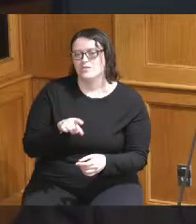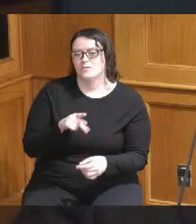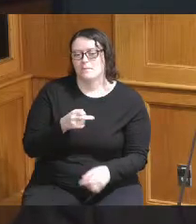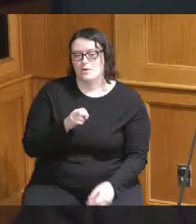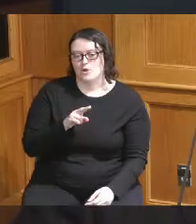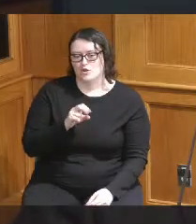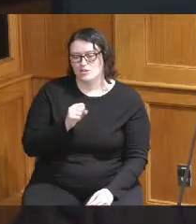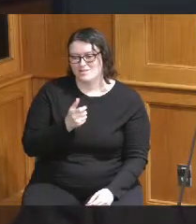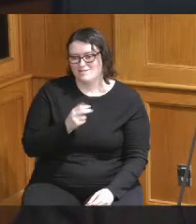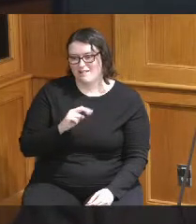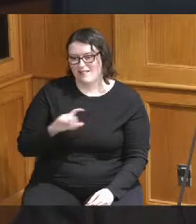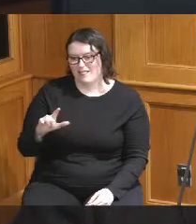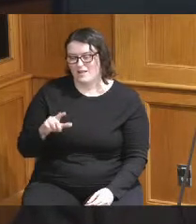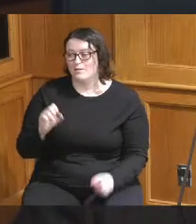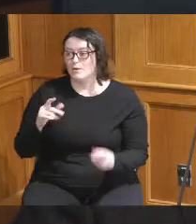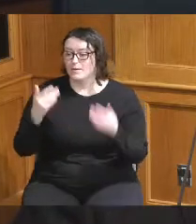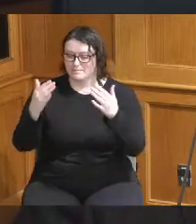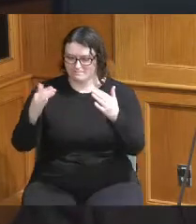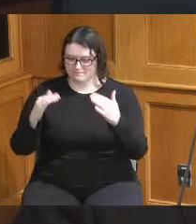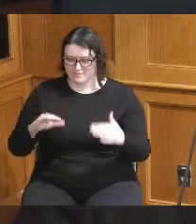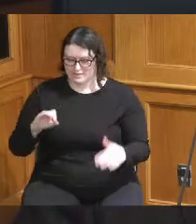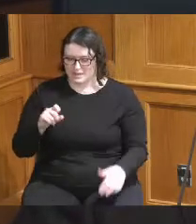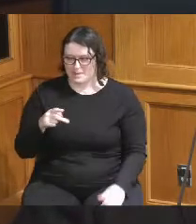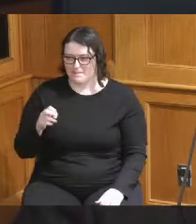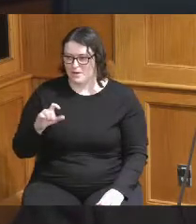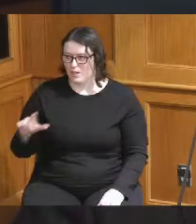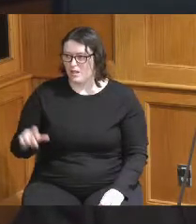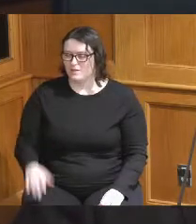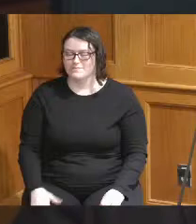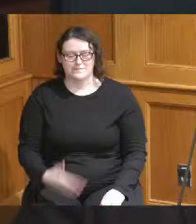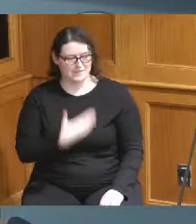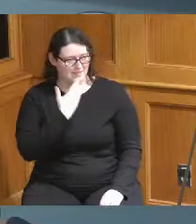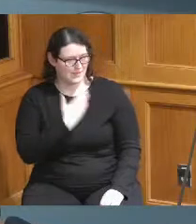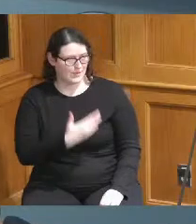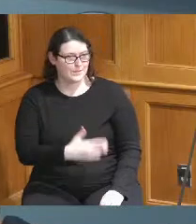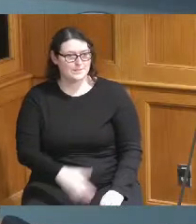you. Why don't we move on then to capital? Thank you.